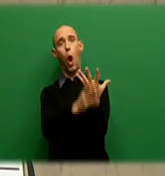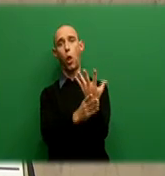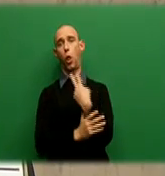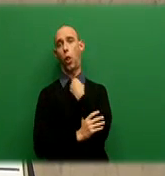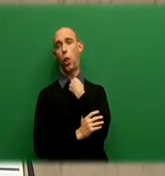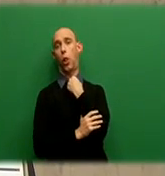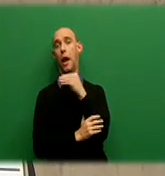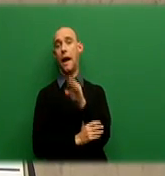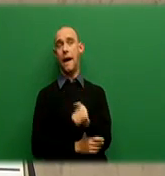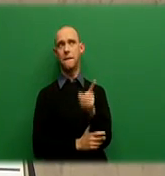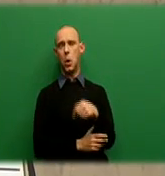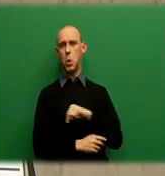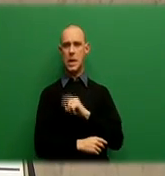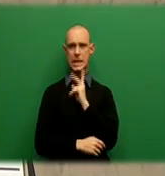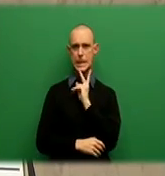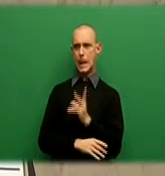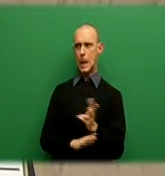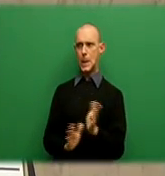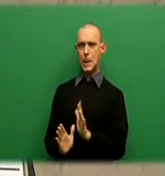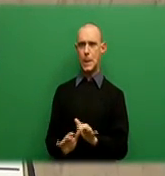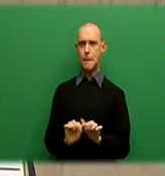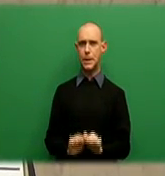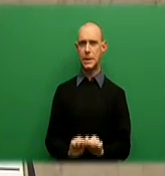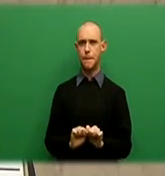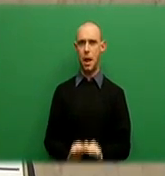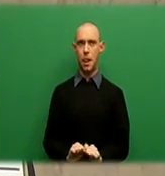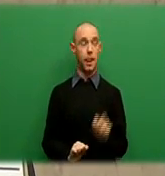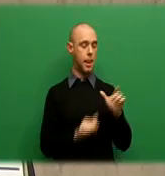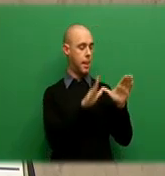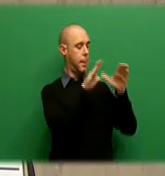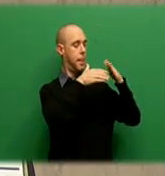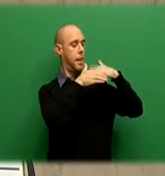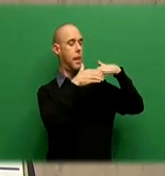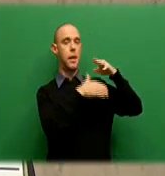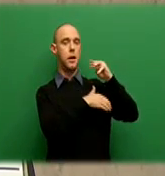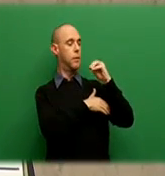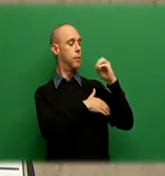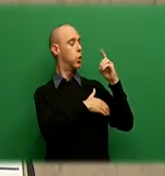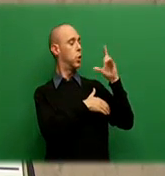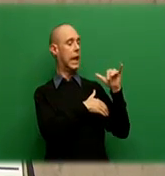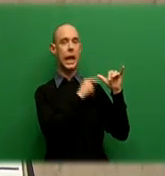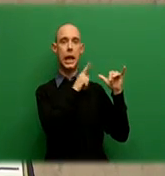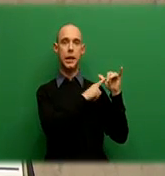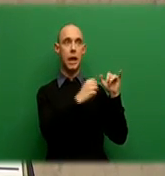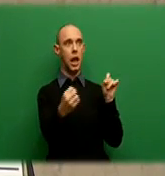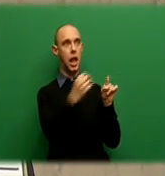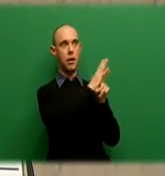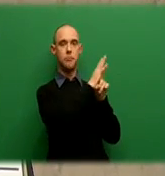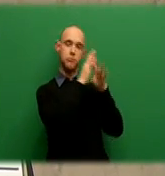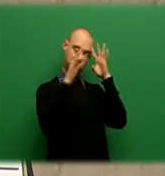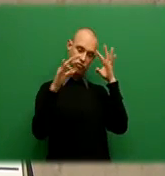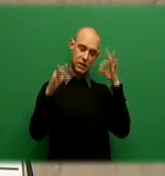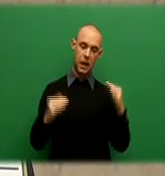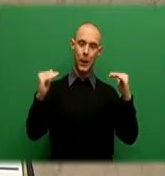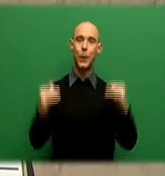think about how they could be affected by ratings downgrades is very difficult to say,